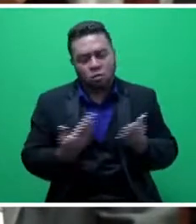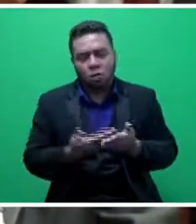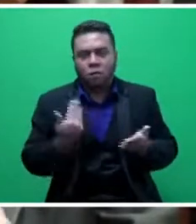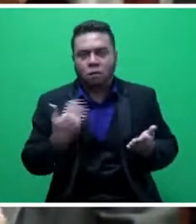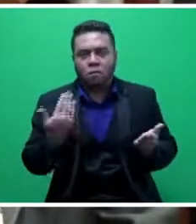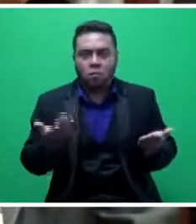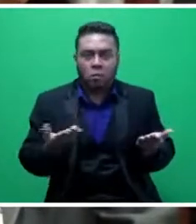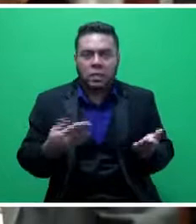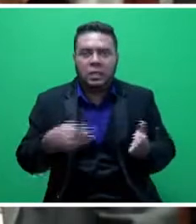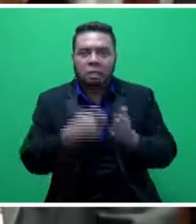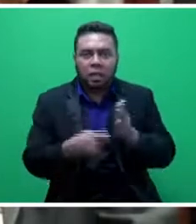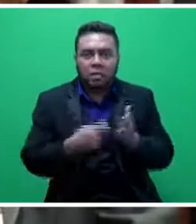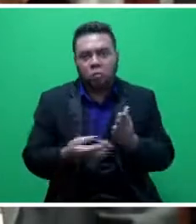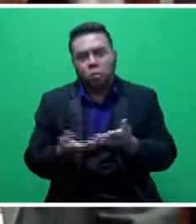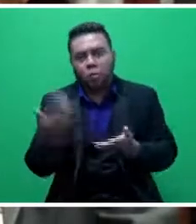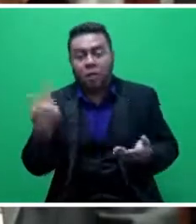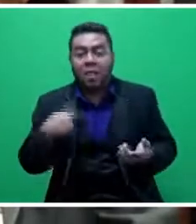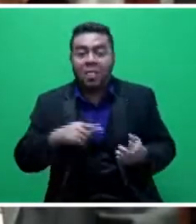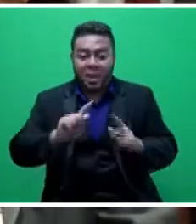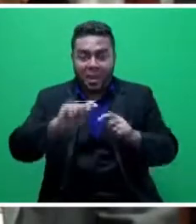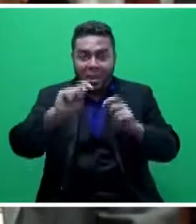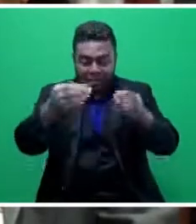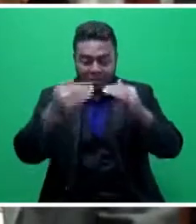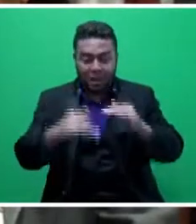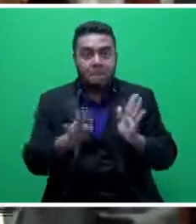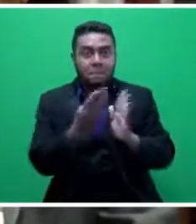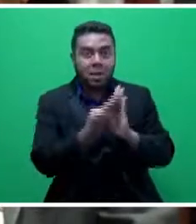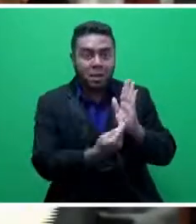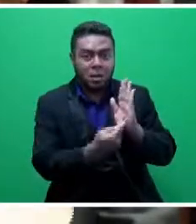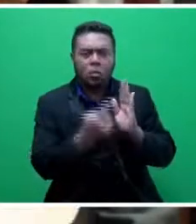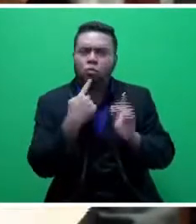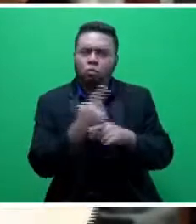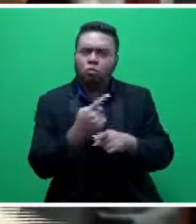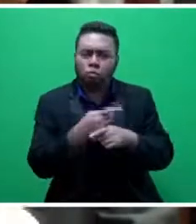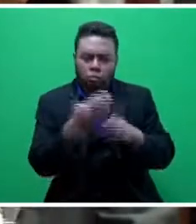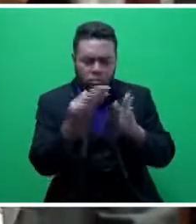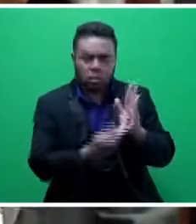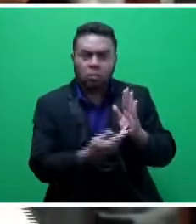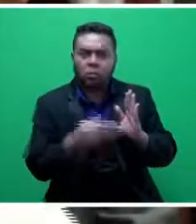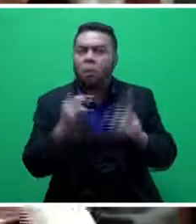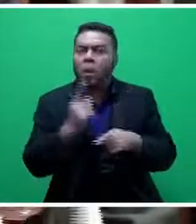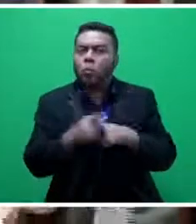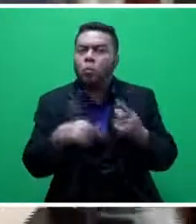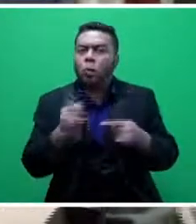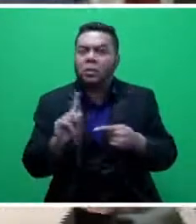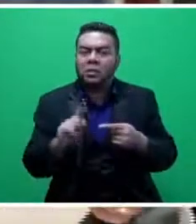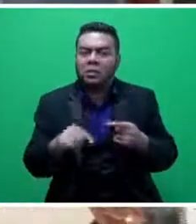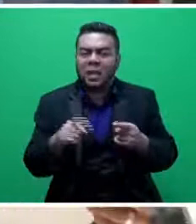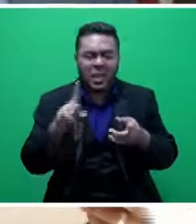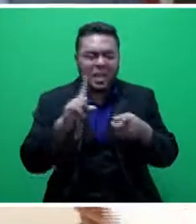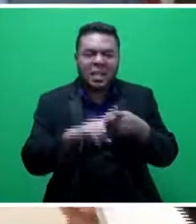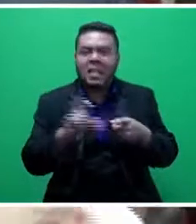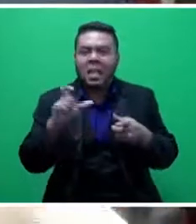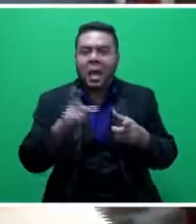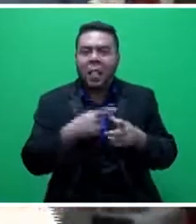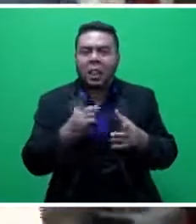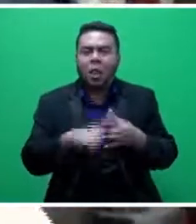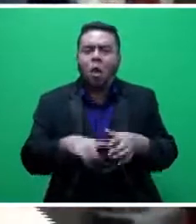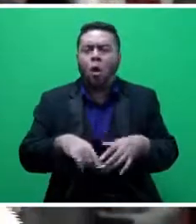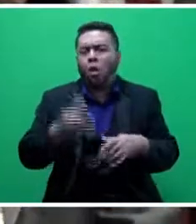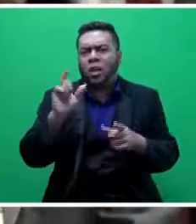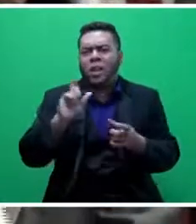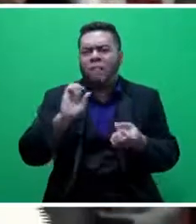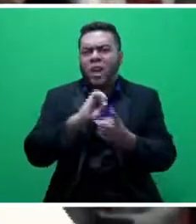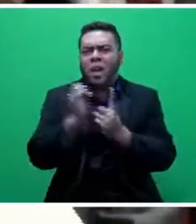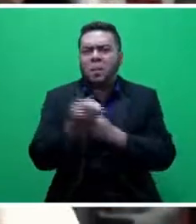duties. The next bill, Mr. Speaker, sir, is in relation to the ECAL, or Environment Climate Adaptation